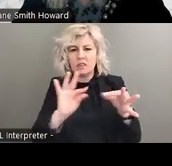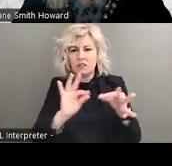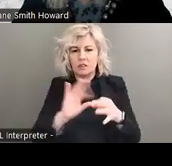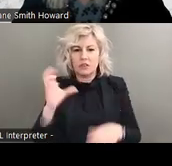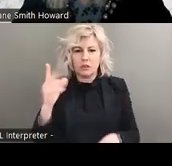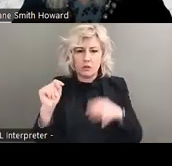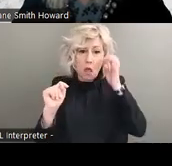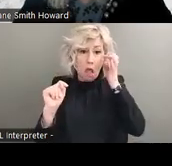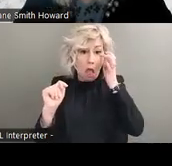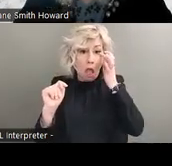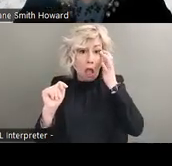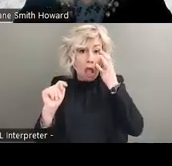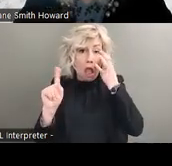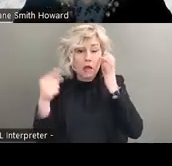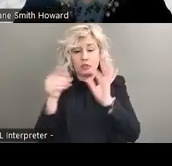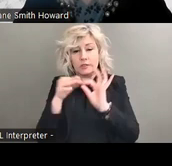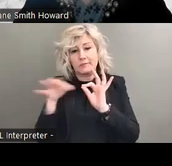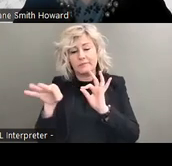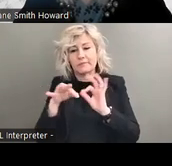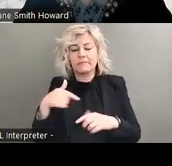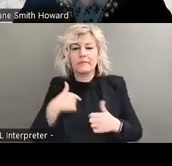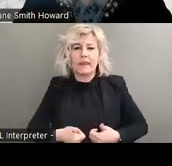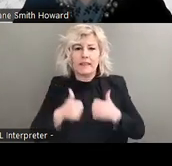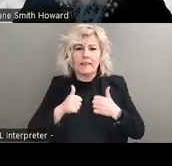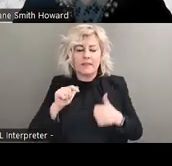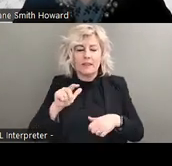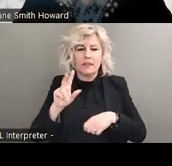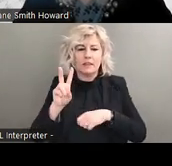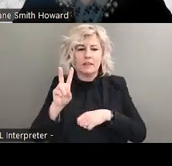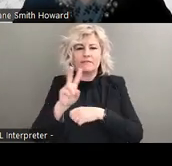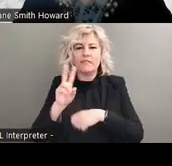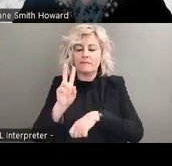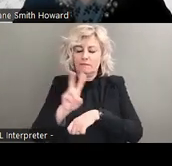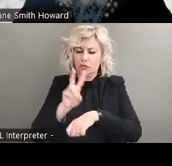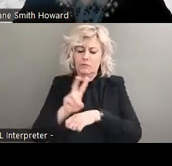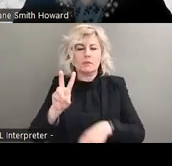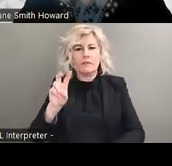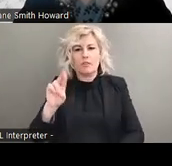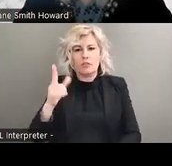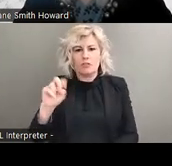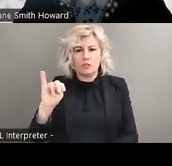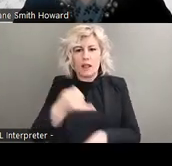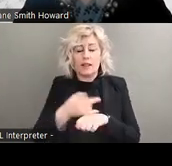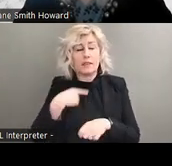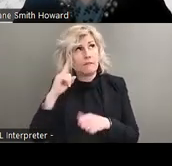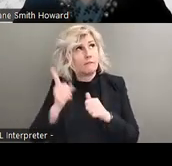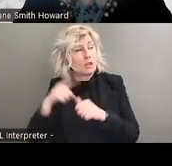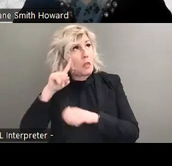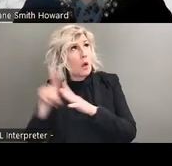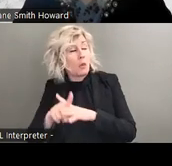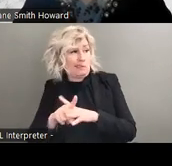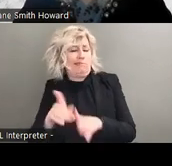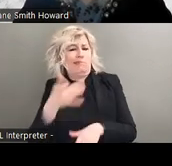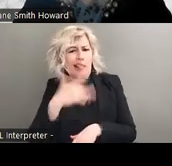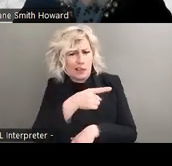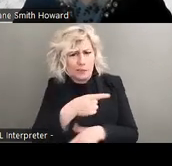Just said it, but this is the comment. I reside in the Virgin Islands, and my first thought when I read that part was, yay, lucky you.